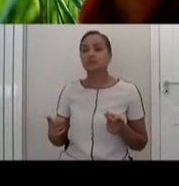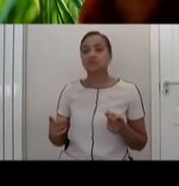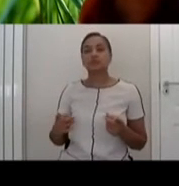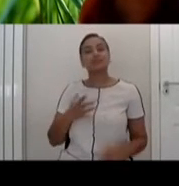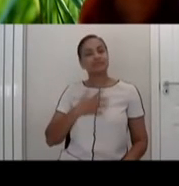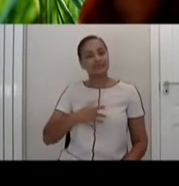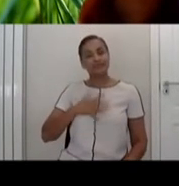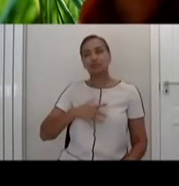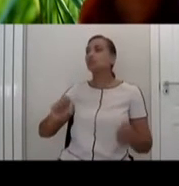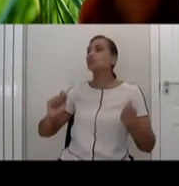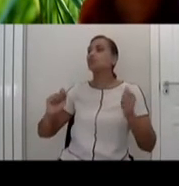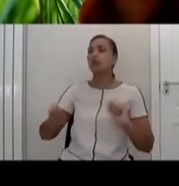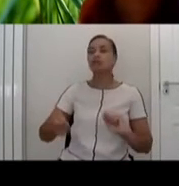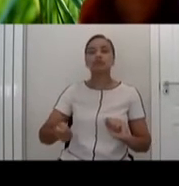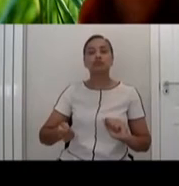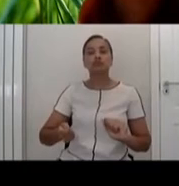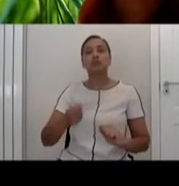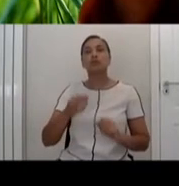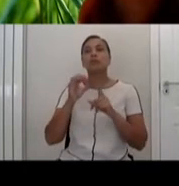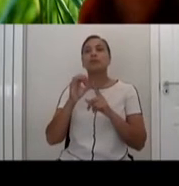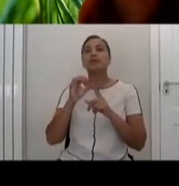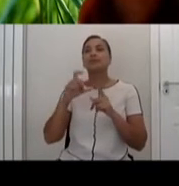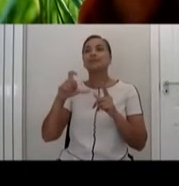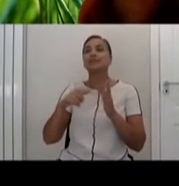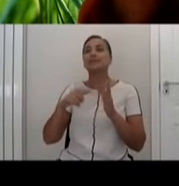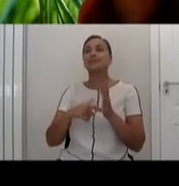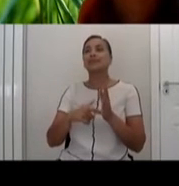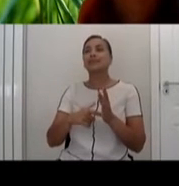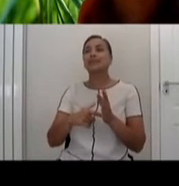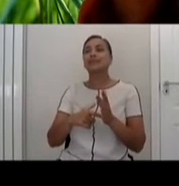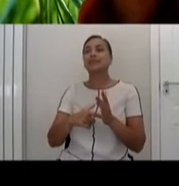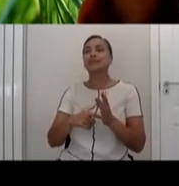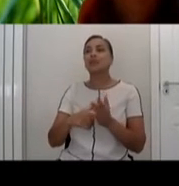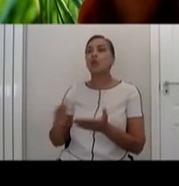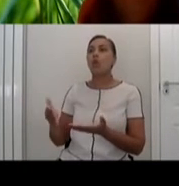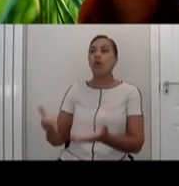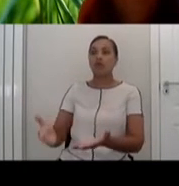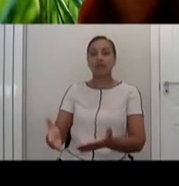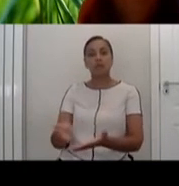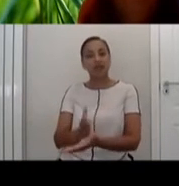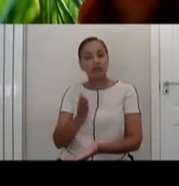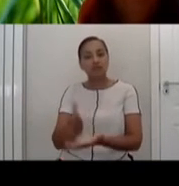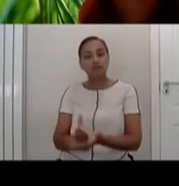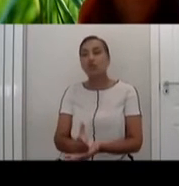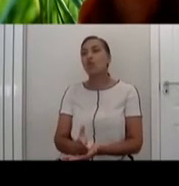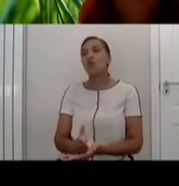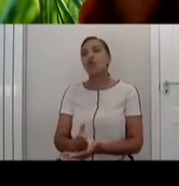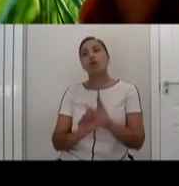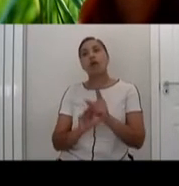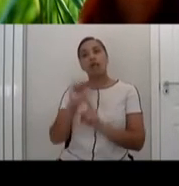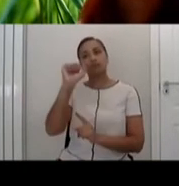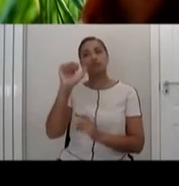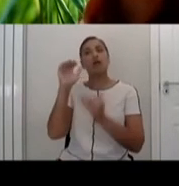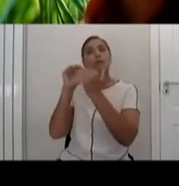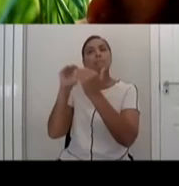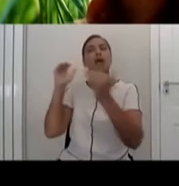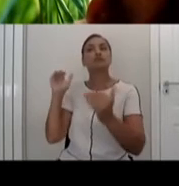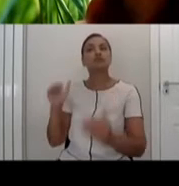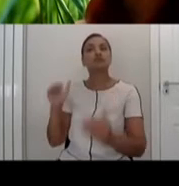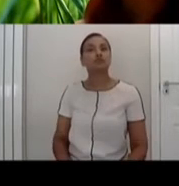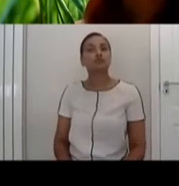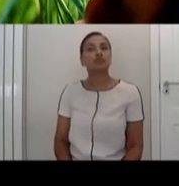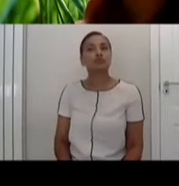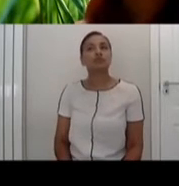need to change the sort of primary care offer to become culturally competent. And that's going to be